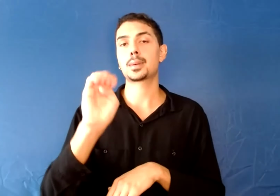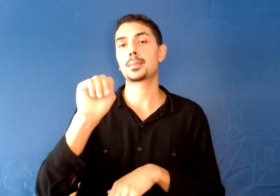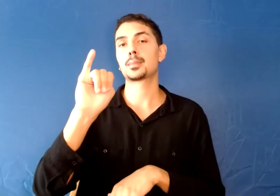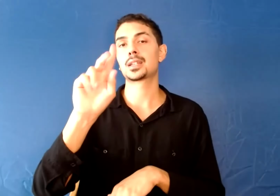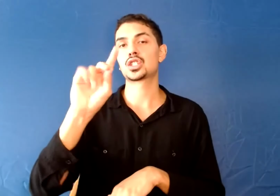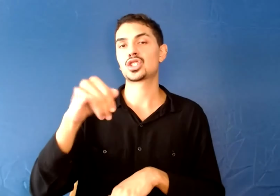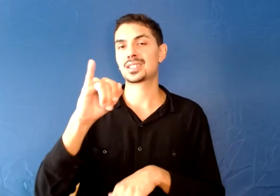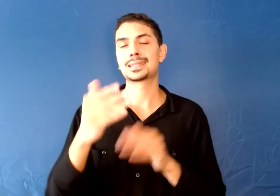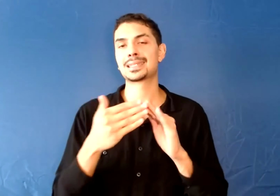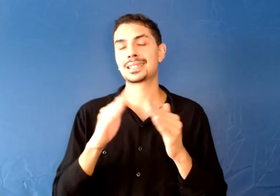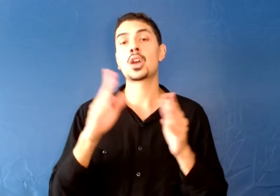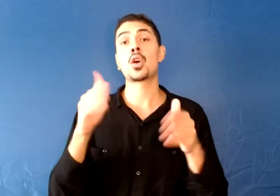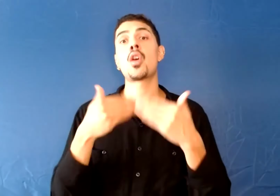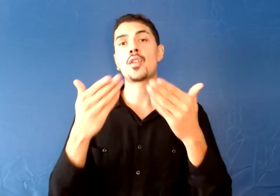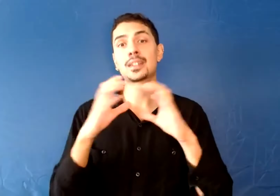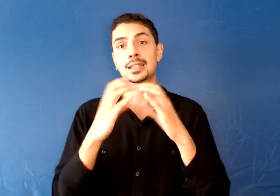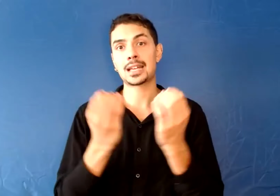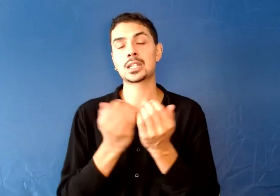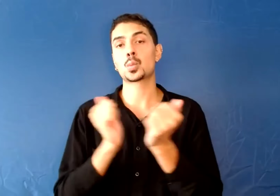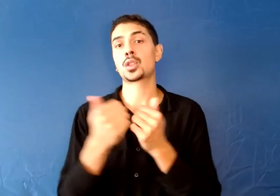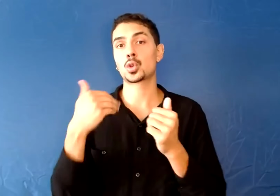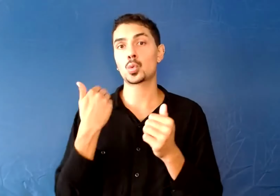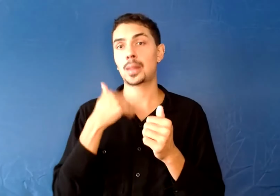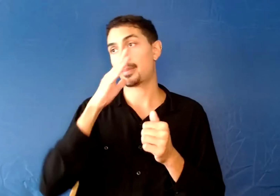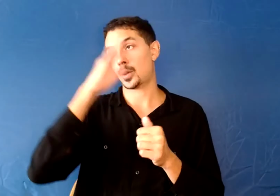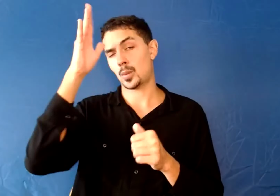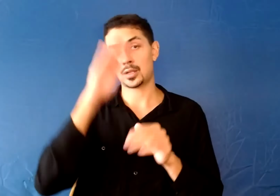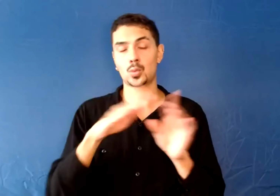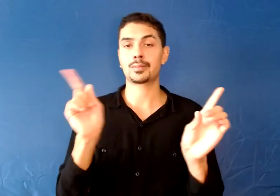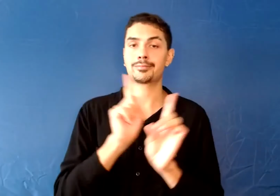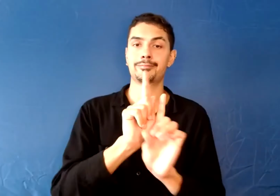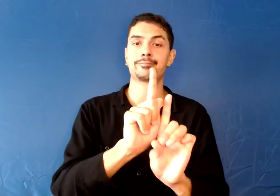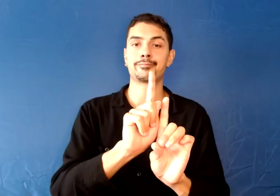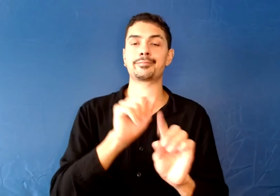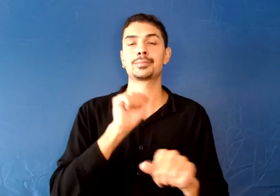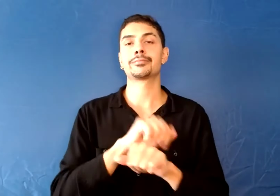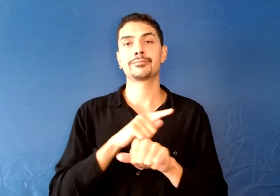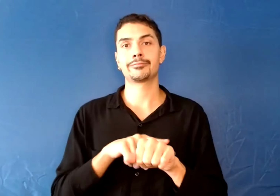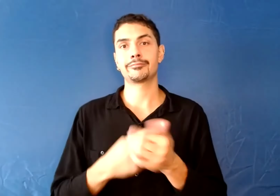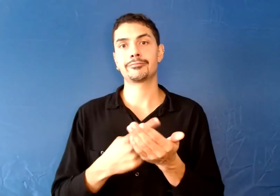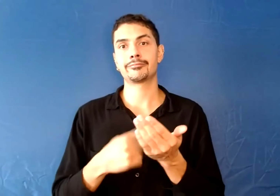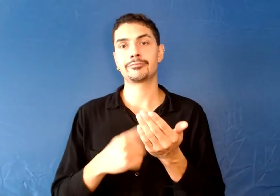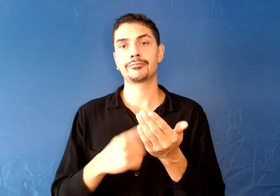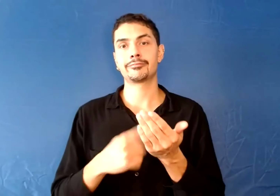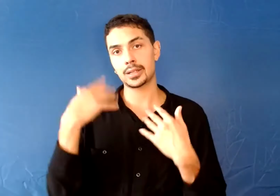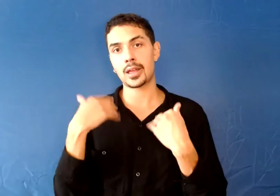classes for parents to come in with their youth to talk a bit about mental health and what it looks like in a way they'll